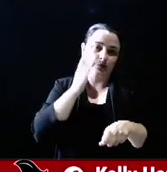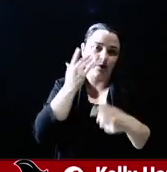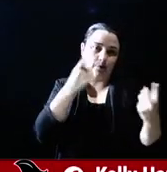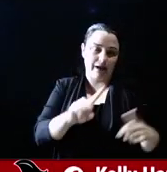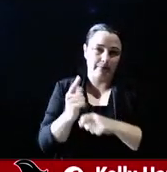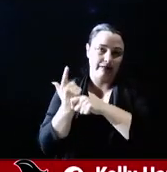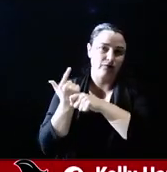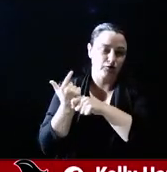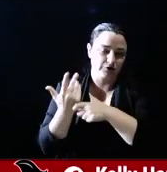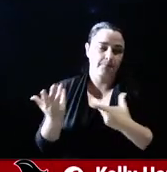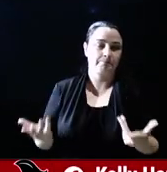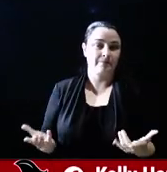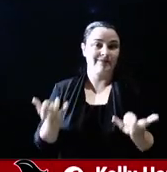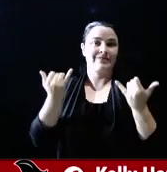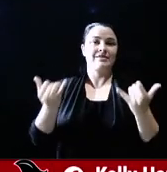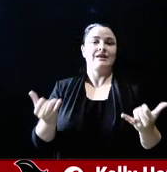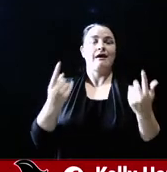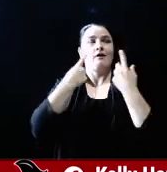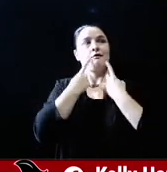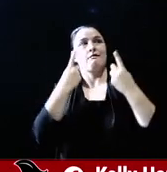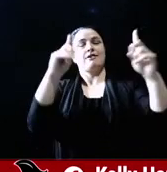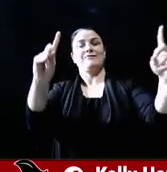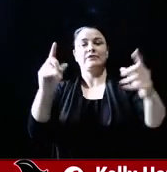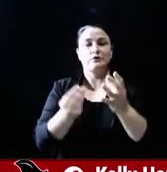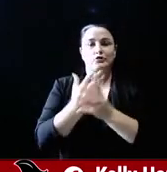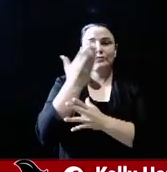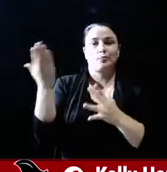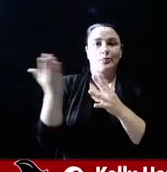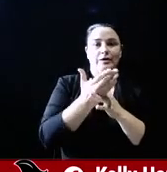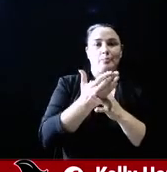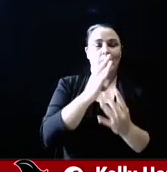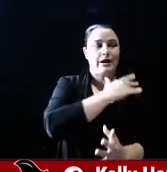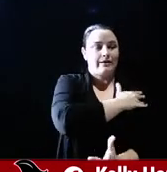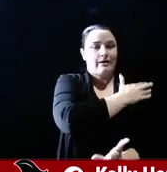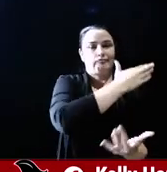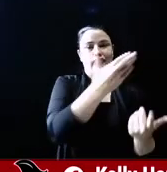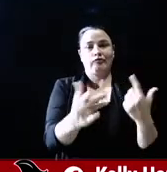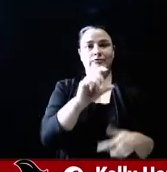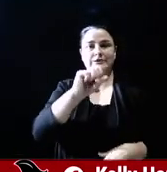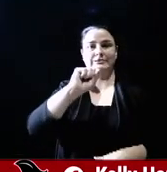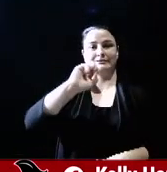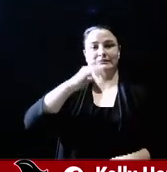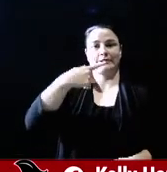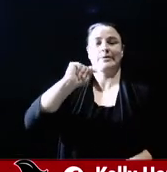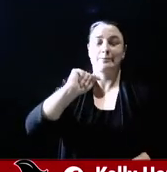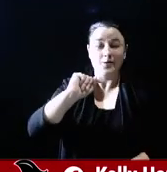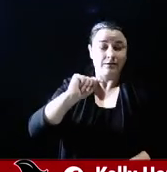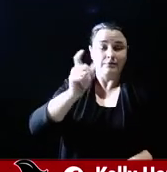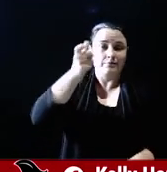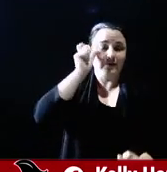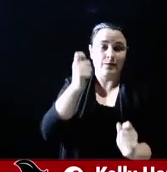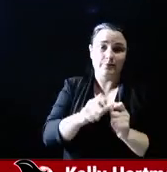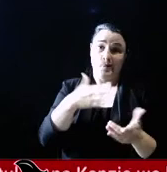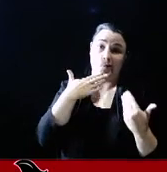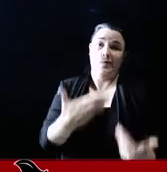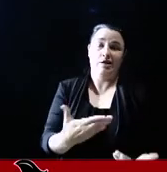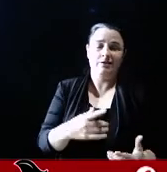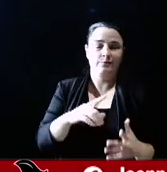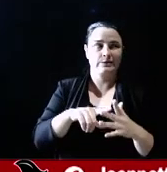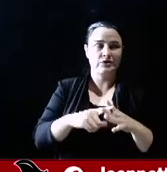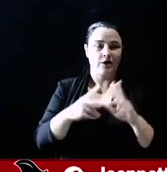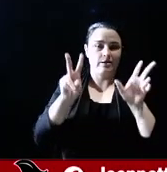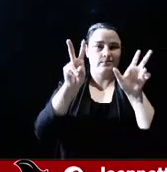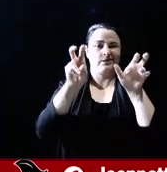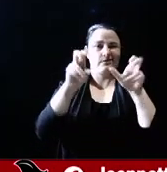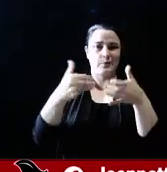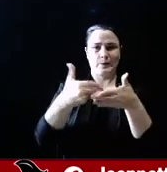year. The now infamous spring break that lasted until mid-September is still fresh in our memories. We began a so-called new normal